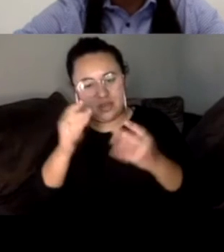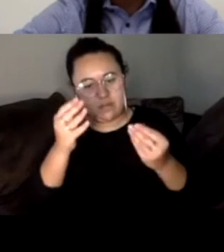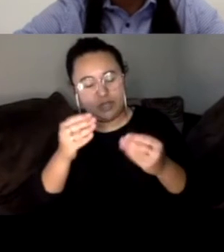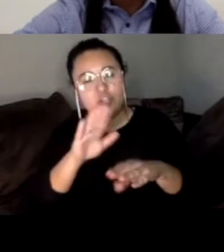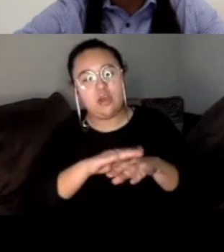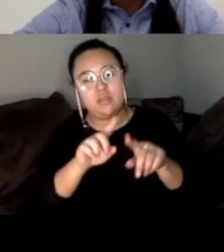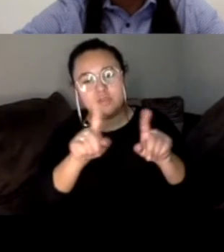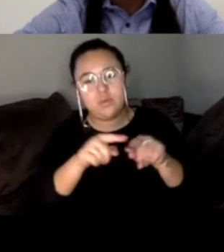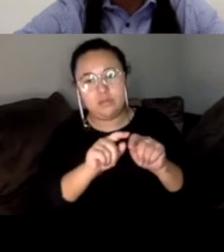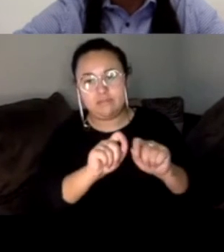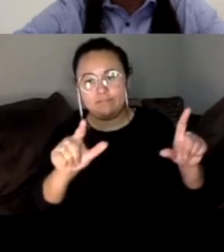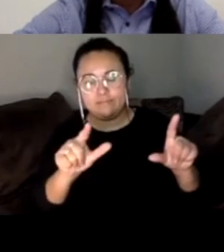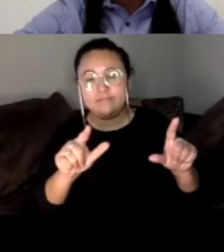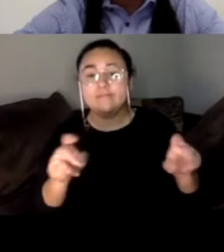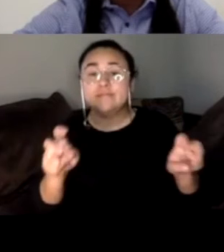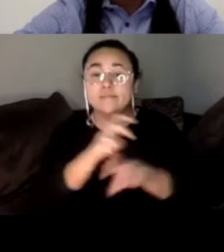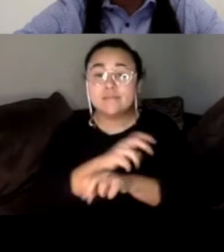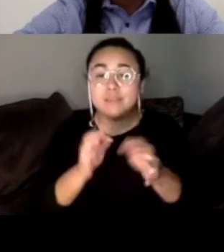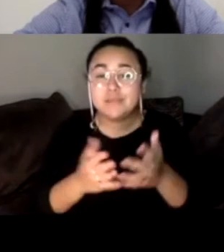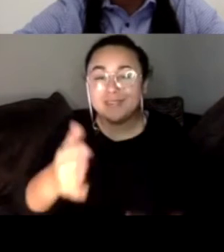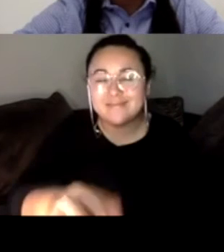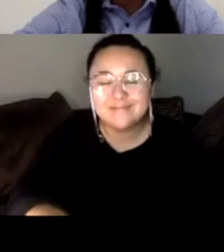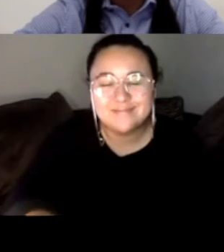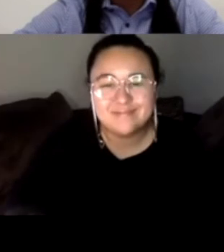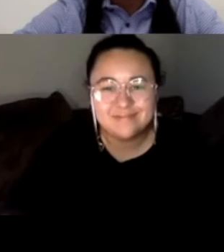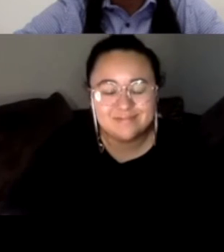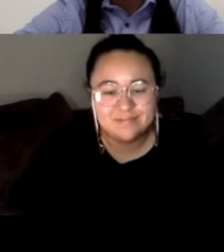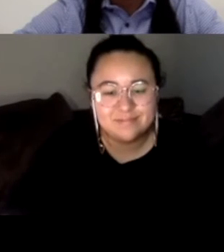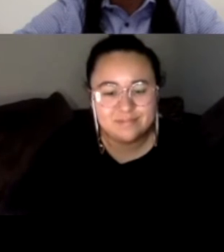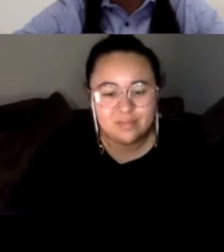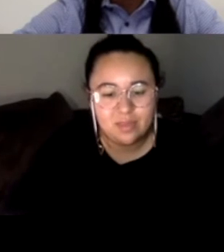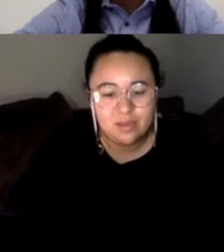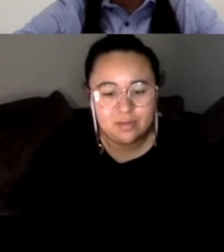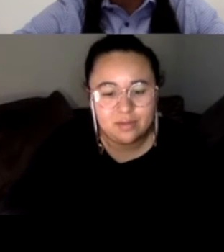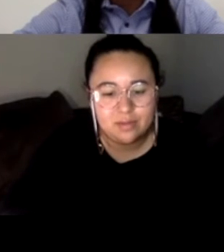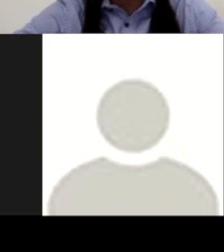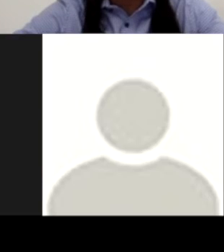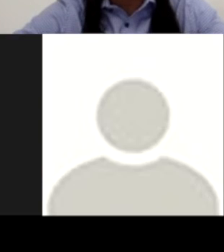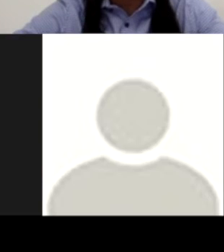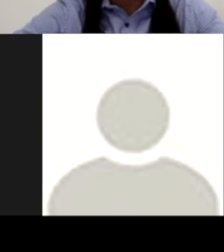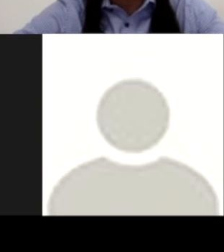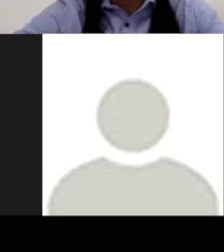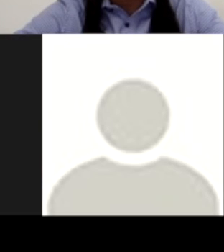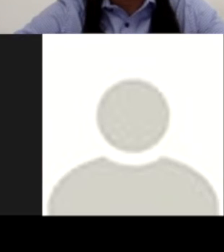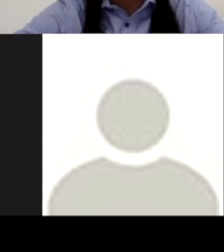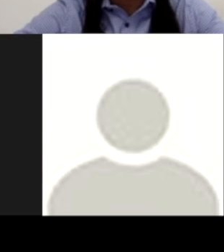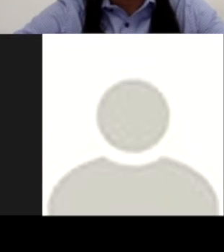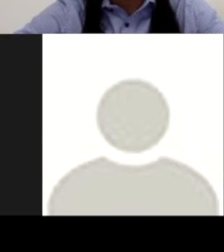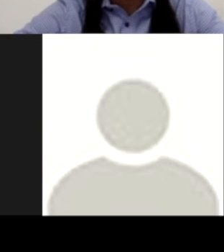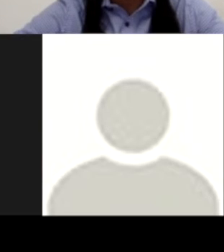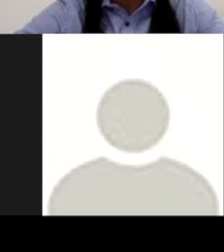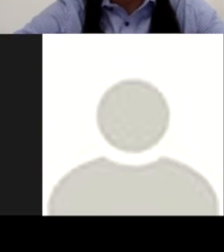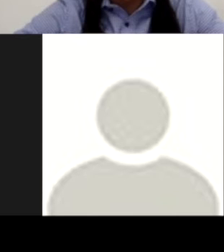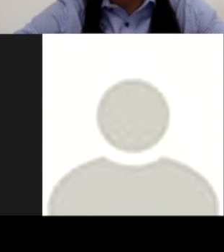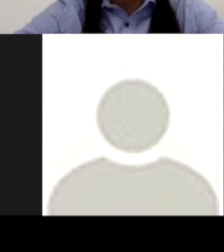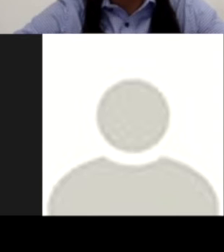next I, I do want to turn it over to Vanya. Same to you, like what is Inland Empire United doing around, uh, the recall and then what is your call, uh,